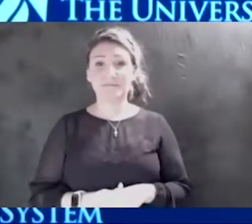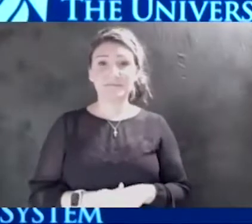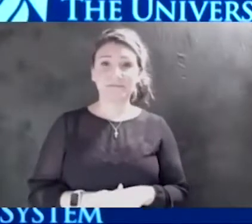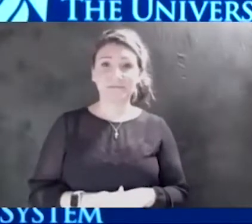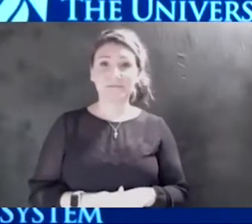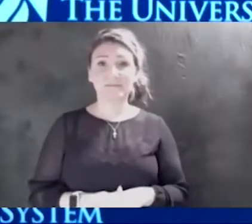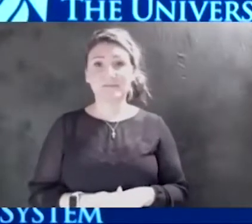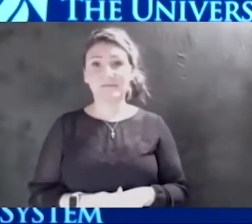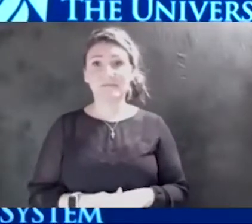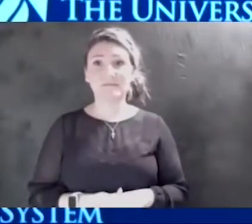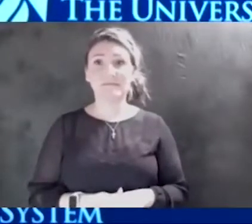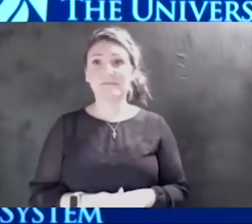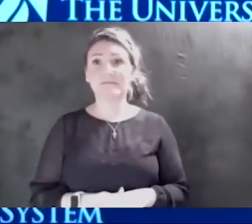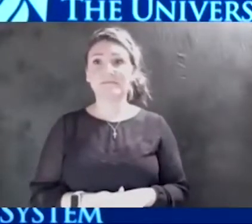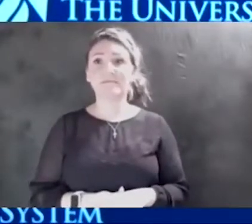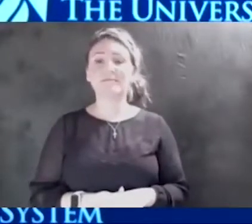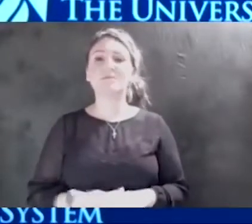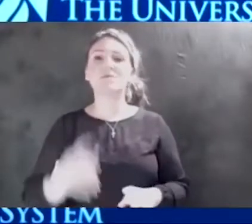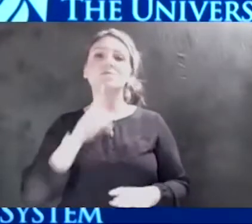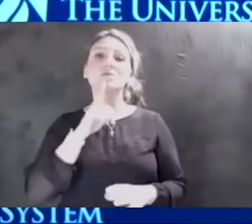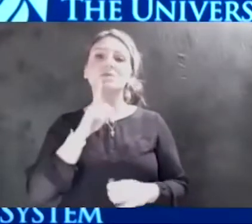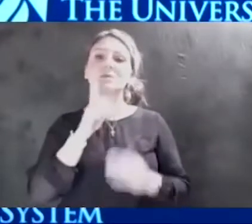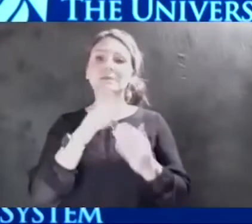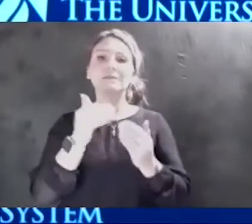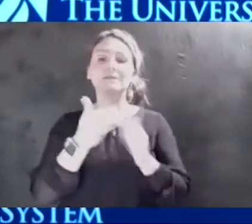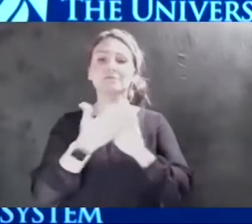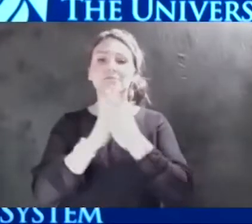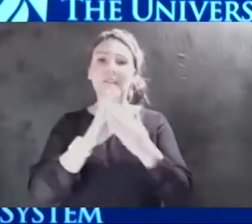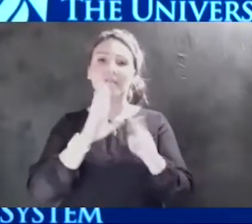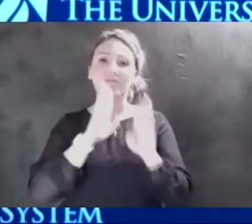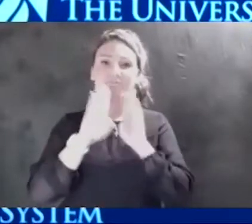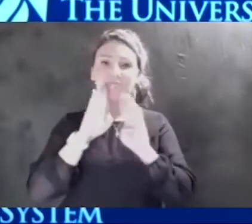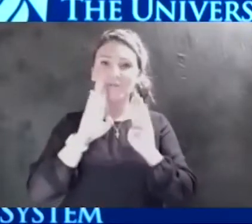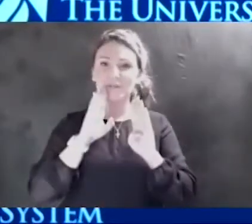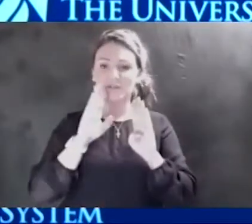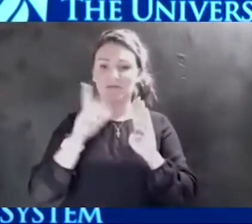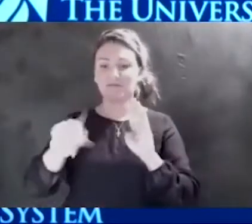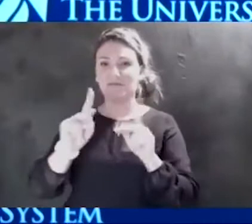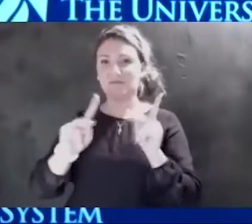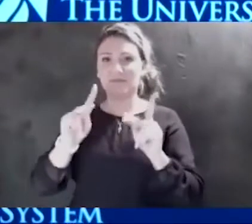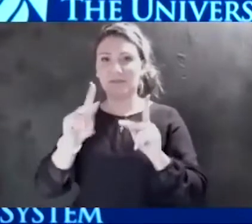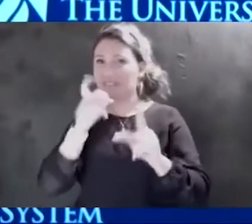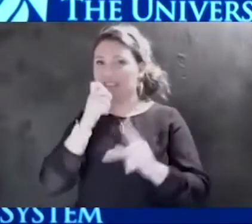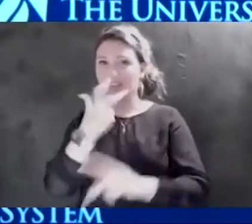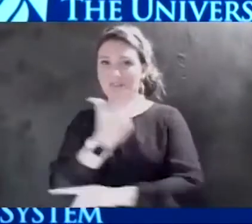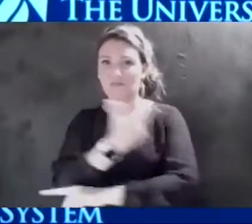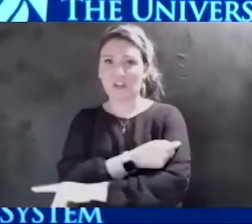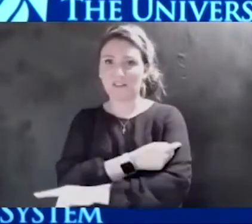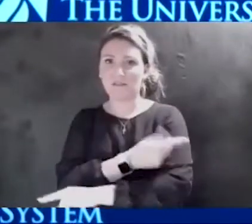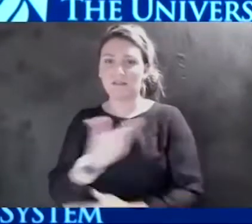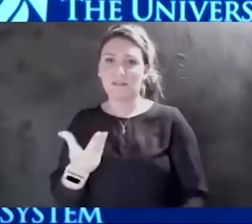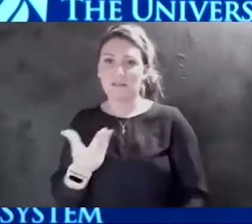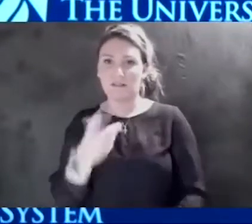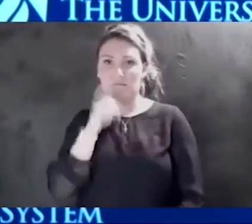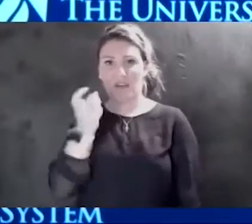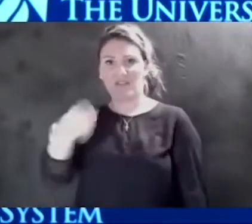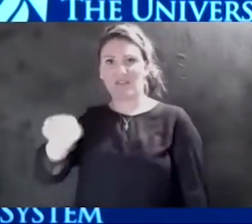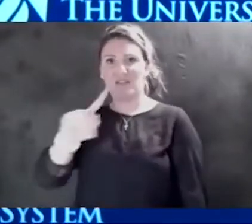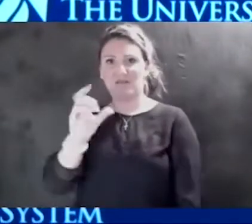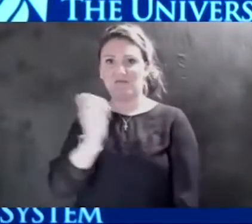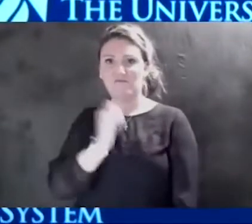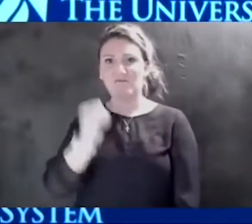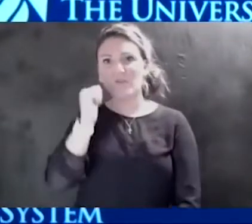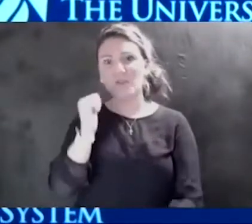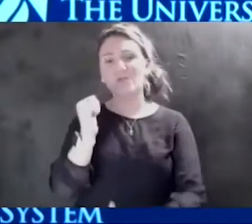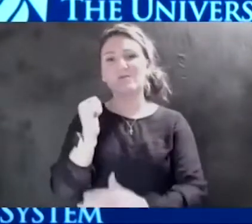It is very easy to be frustrated that folks have not been vaccinated, and that because of that, we're having another wave and we